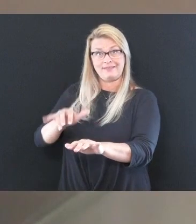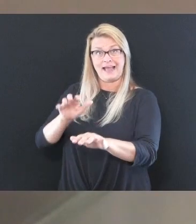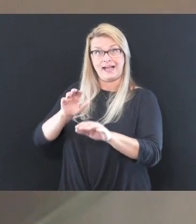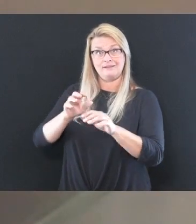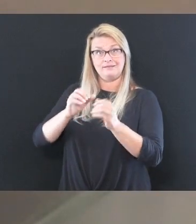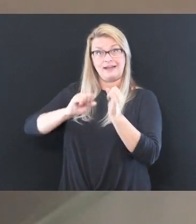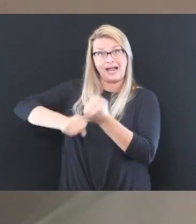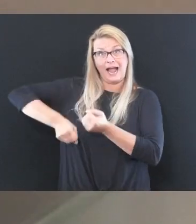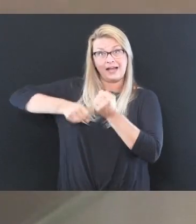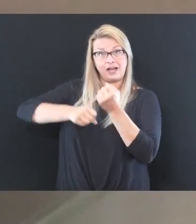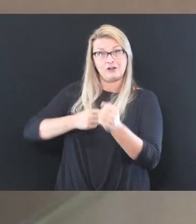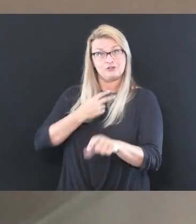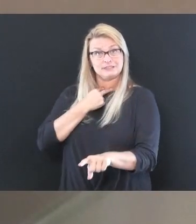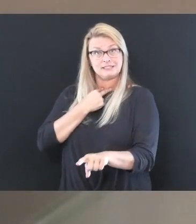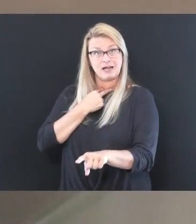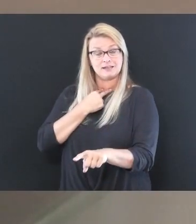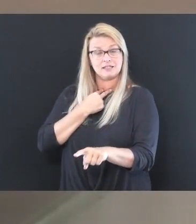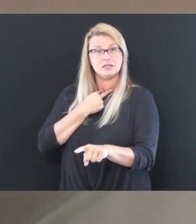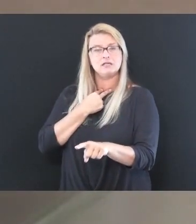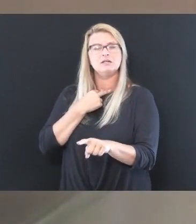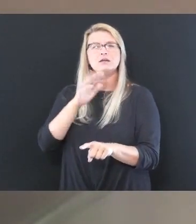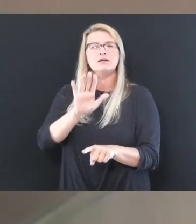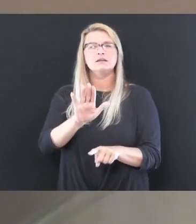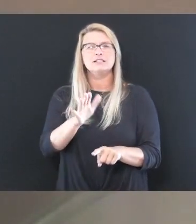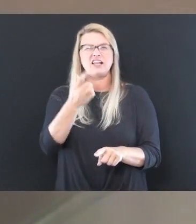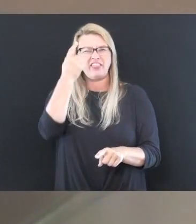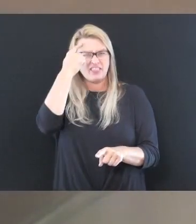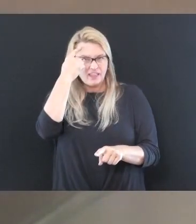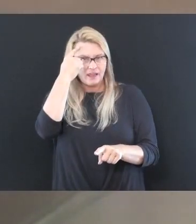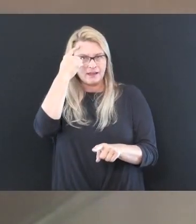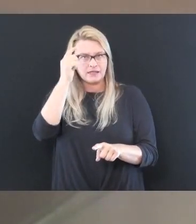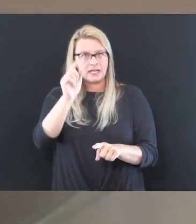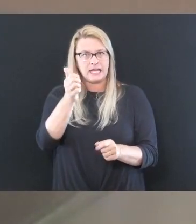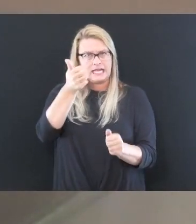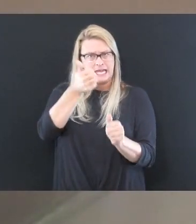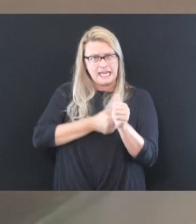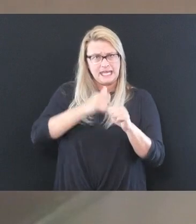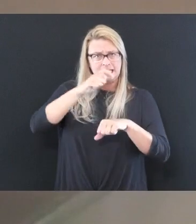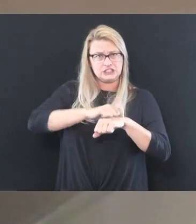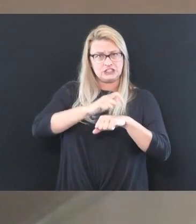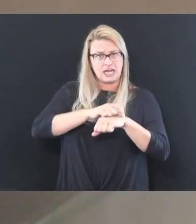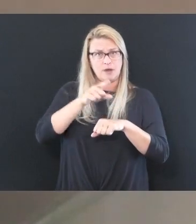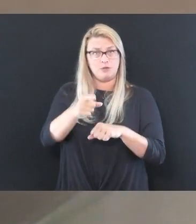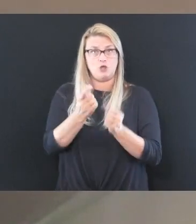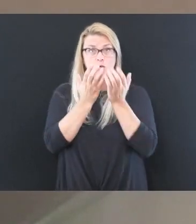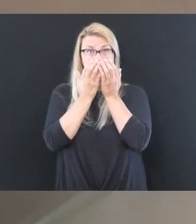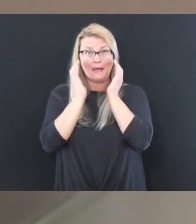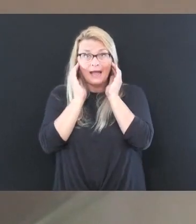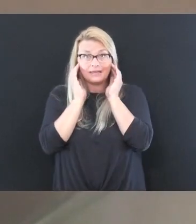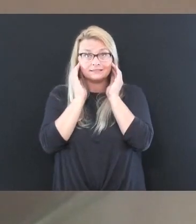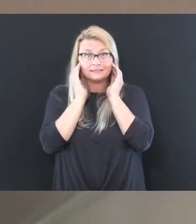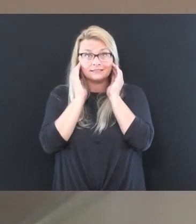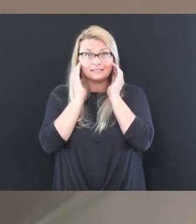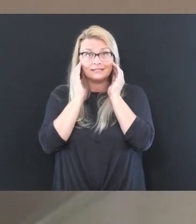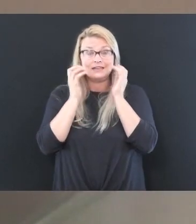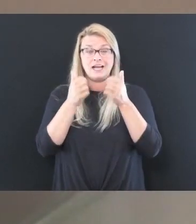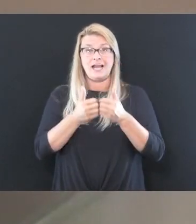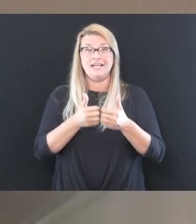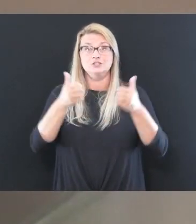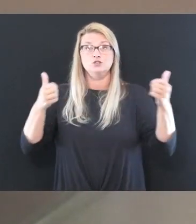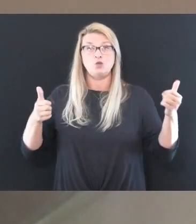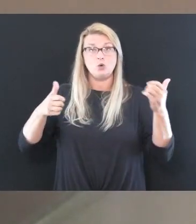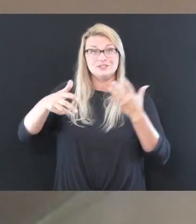an extended way. So every time you wear your mask and you physically